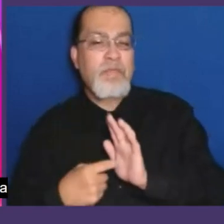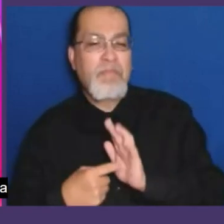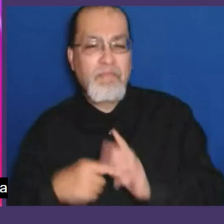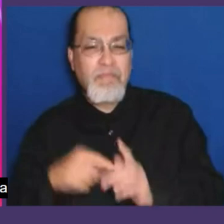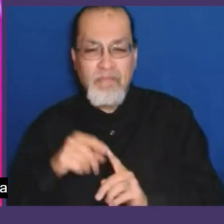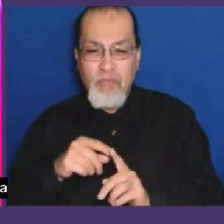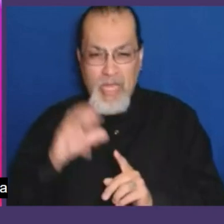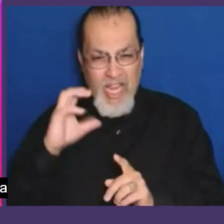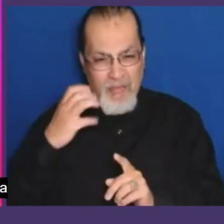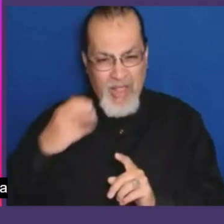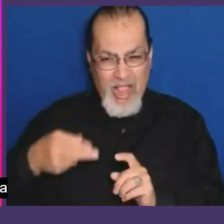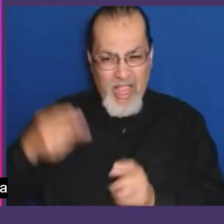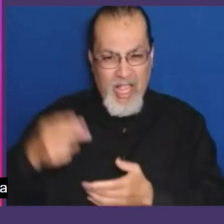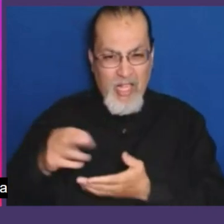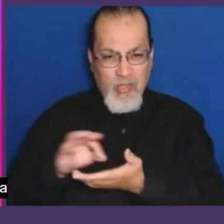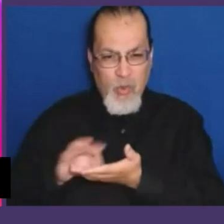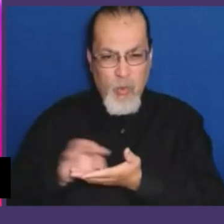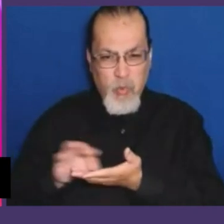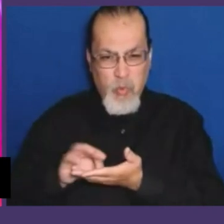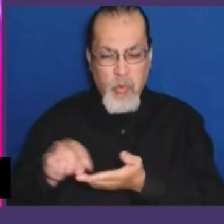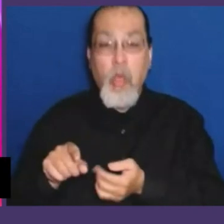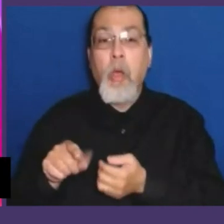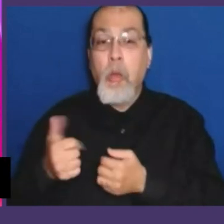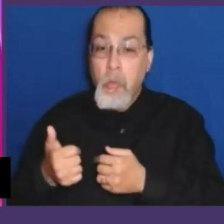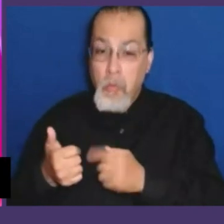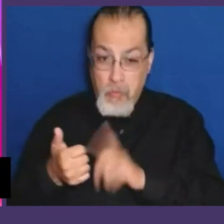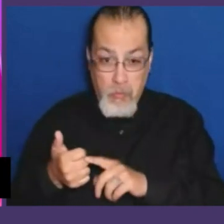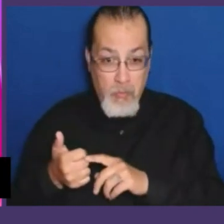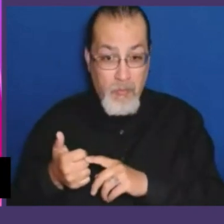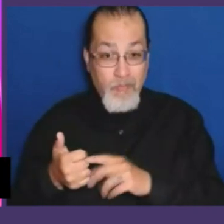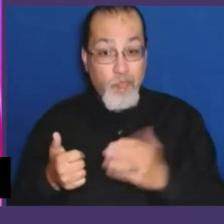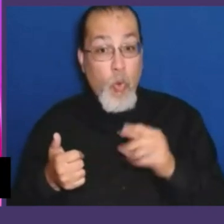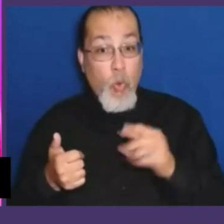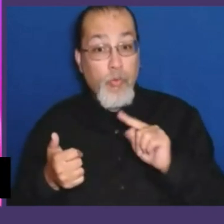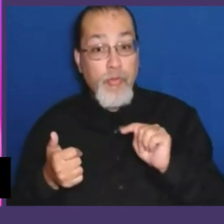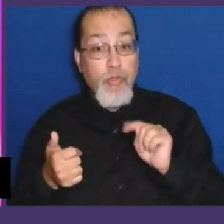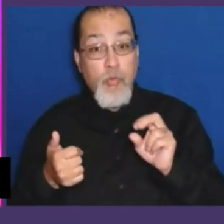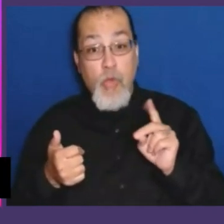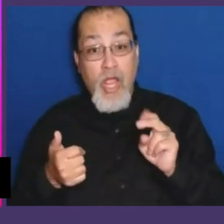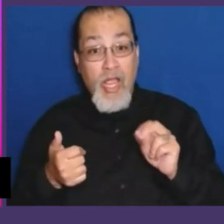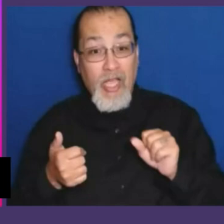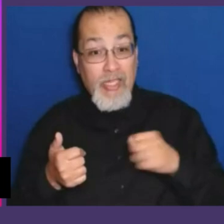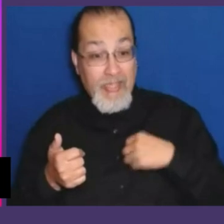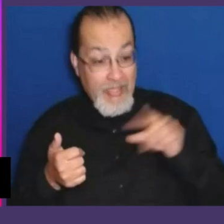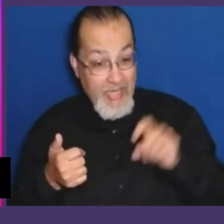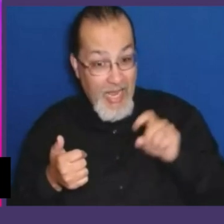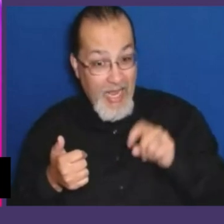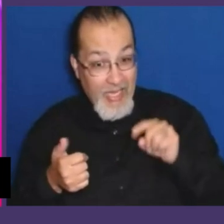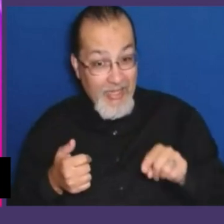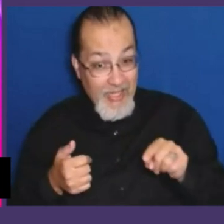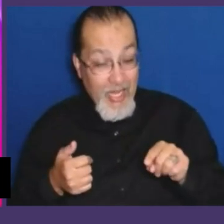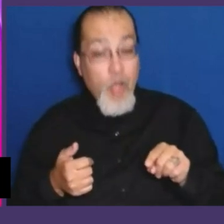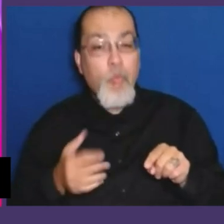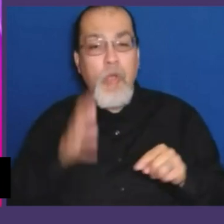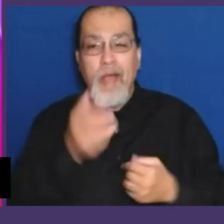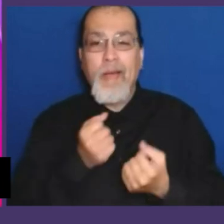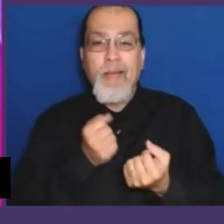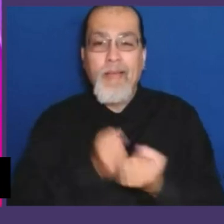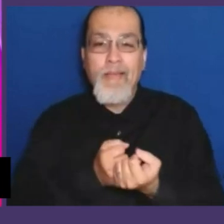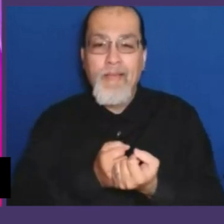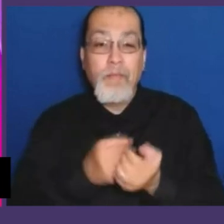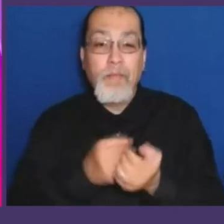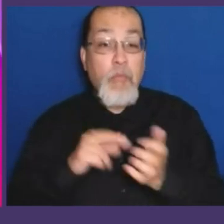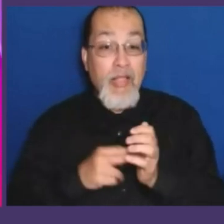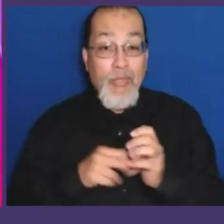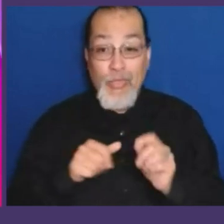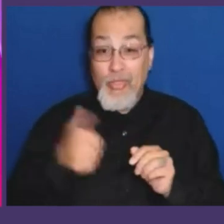we happened to sample on the first row are going to get reinforced, and they're going to get higher probabilities for the future. Conversely, on the